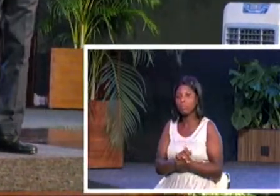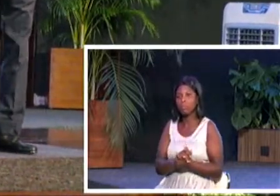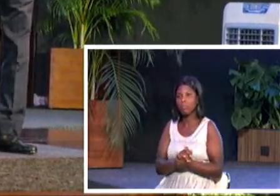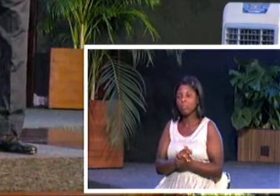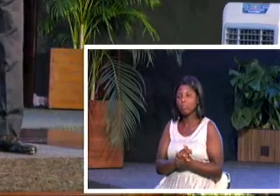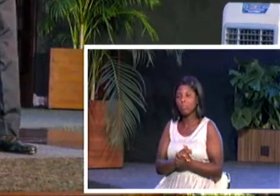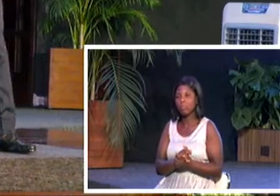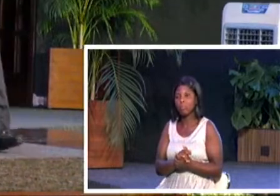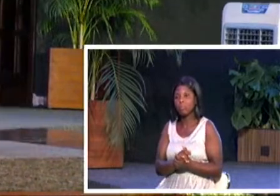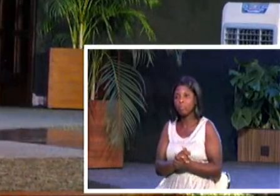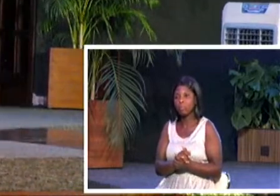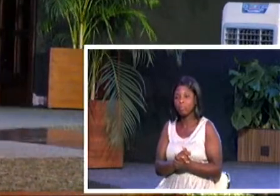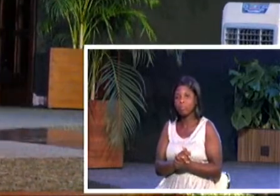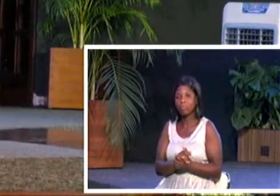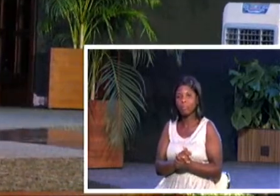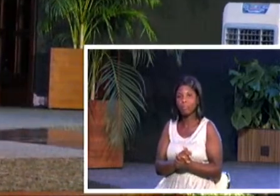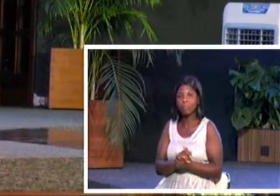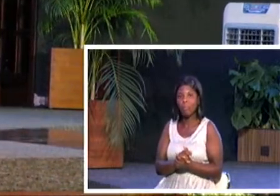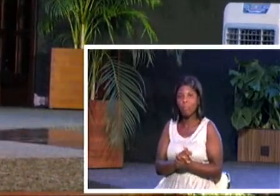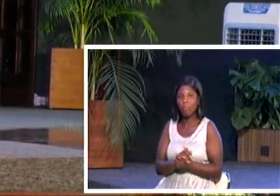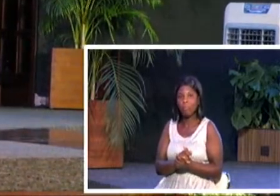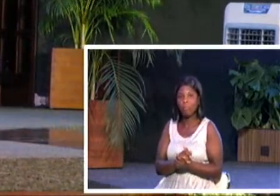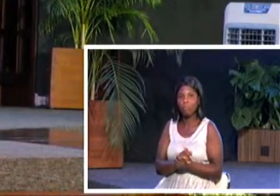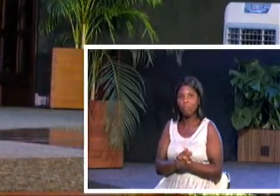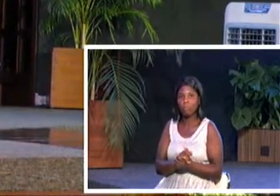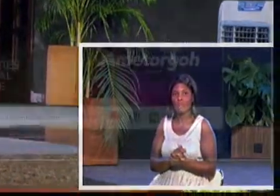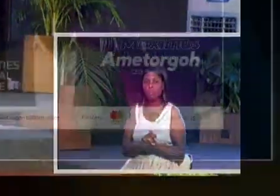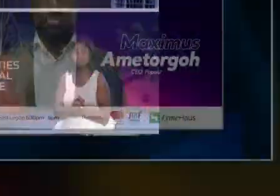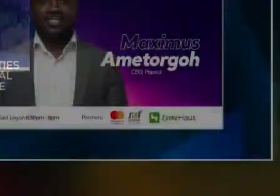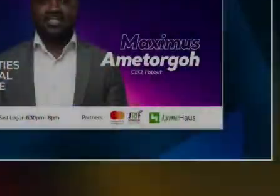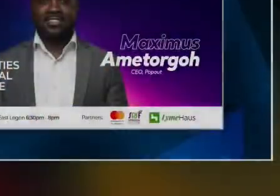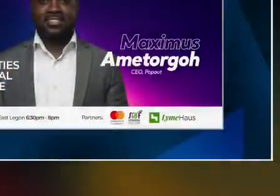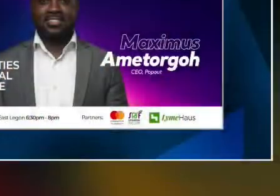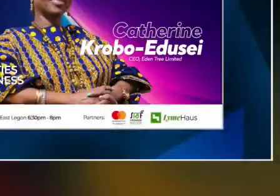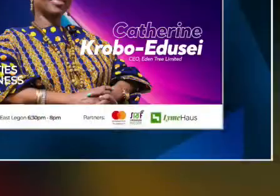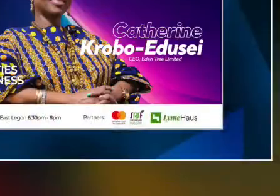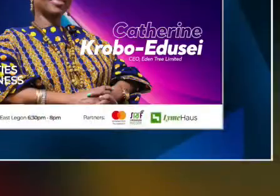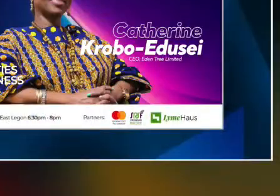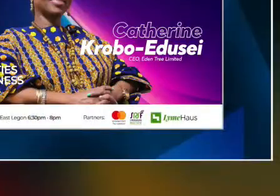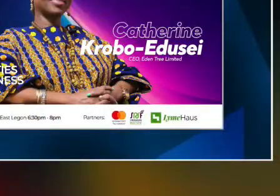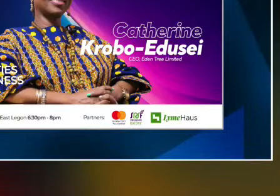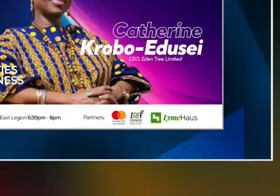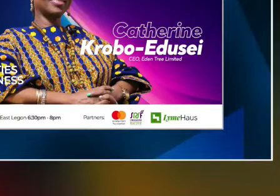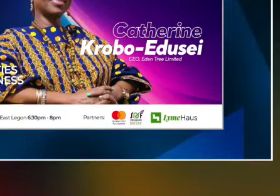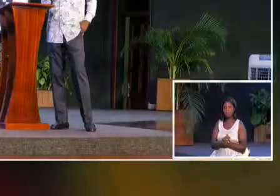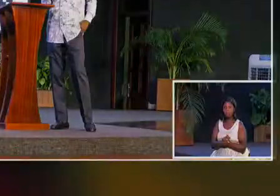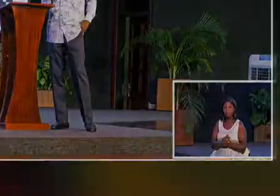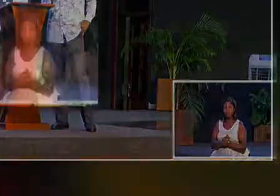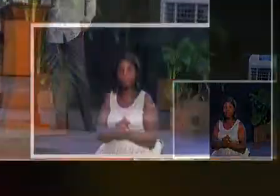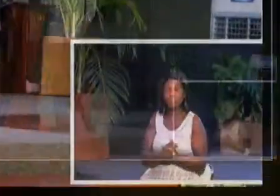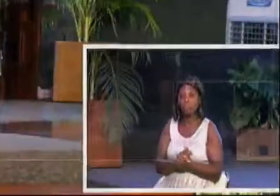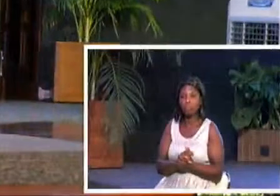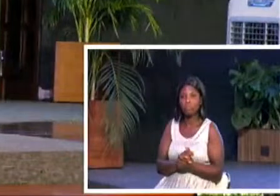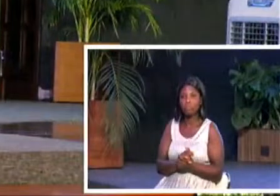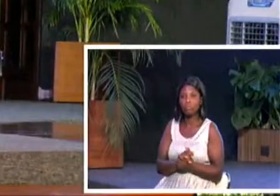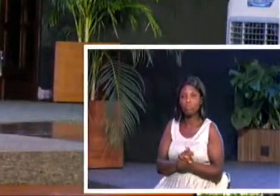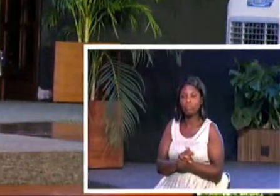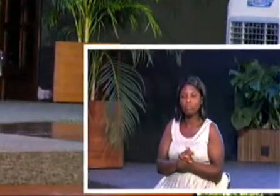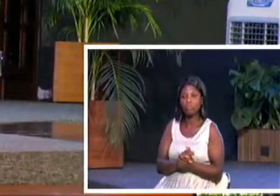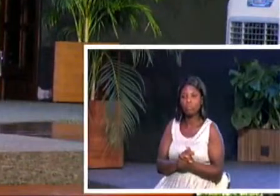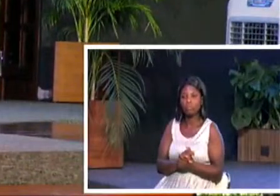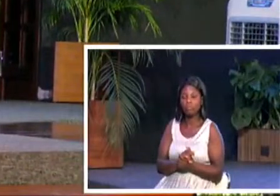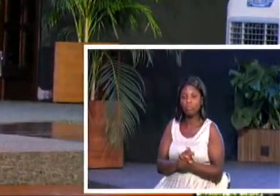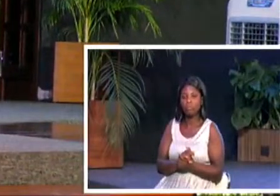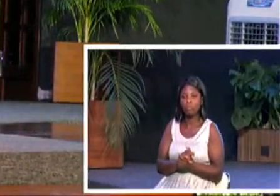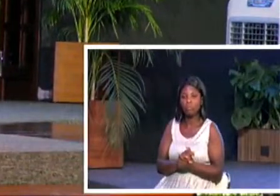keep refreshing, they'll find out. Yes, because we're adding on. And it's not just Accra. As time goes on and as we move around, etc.,